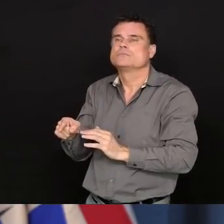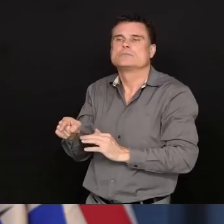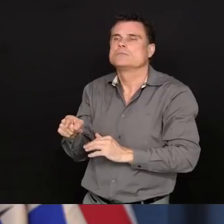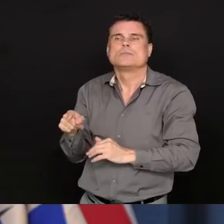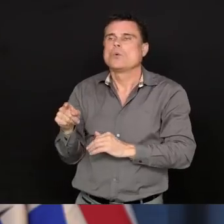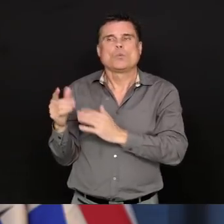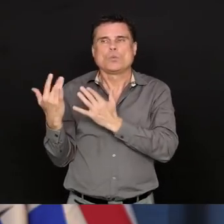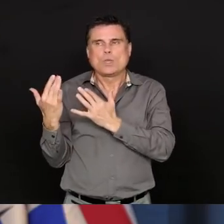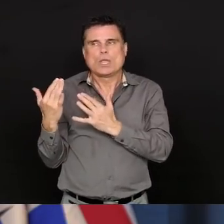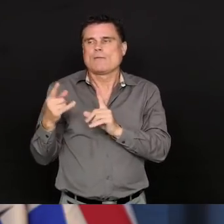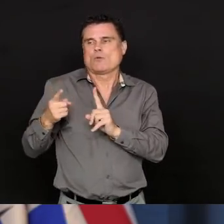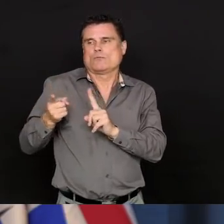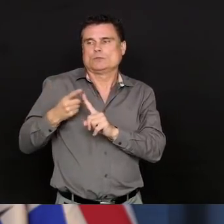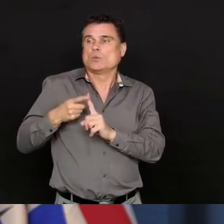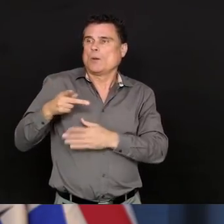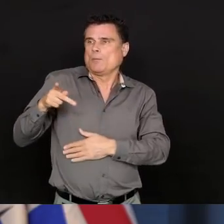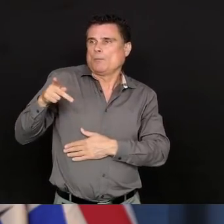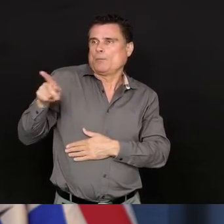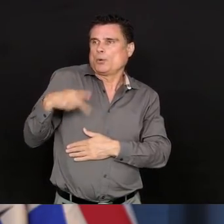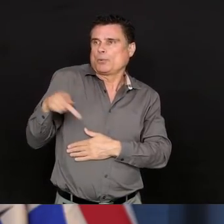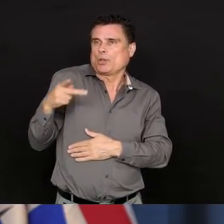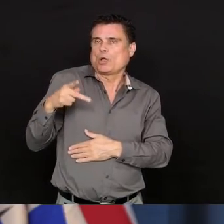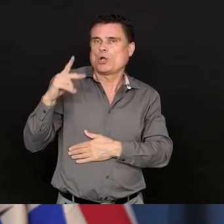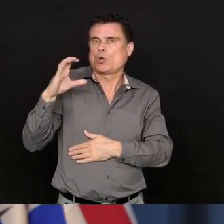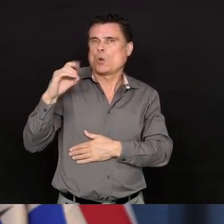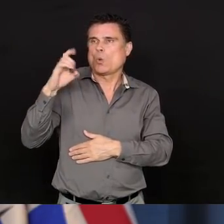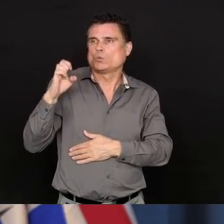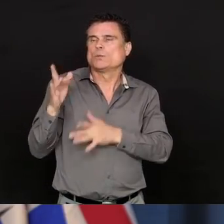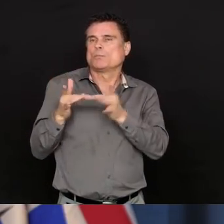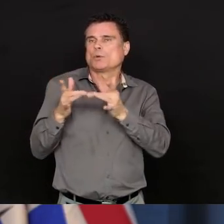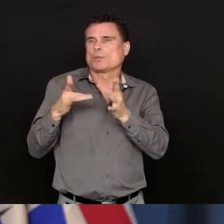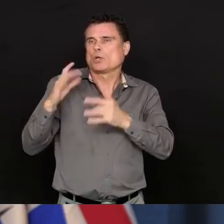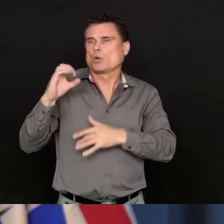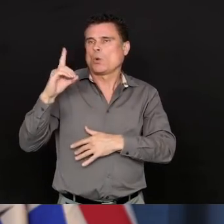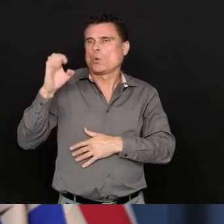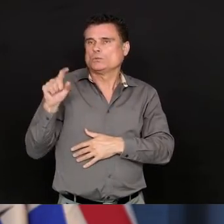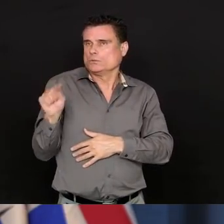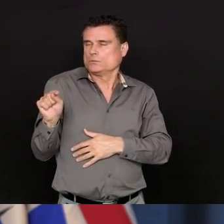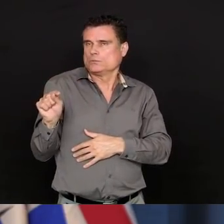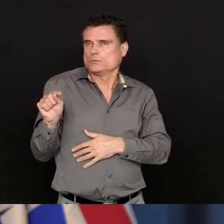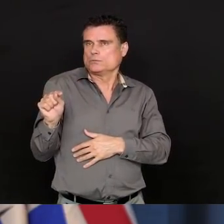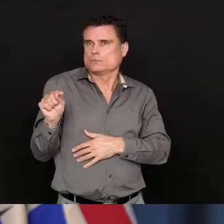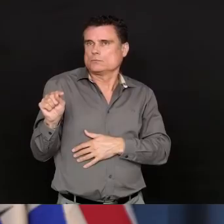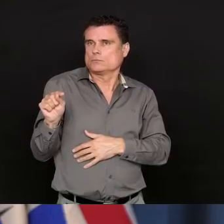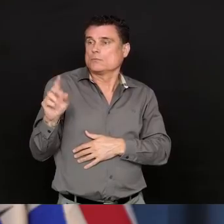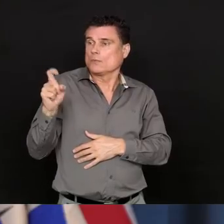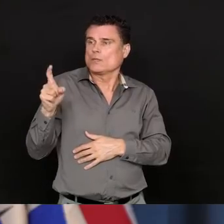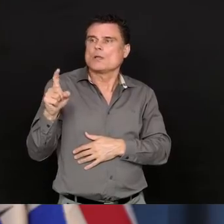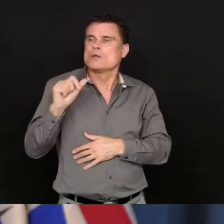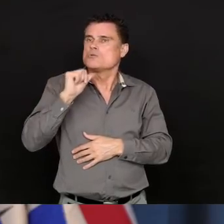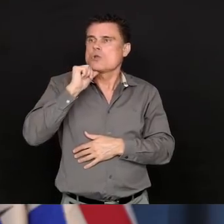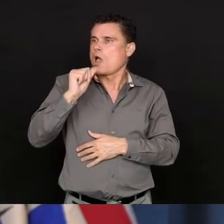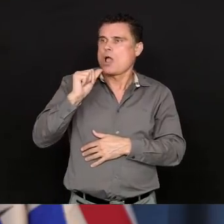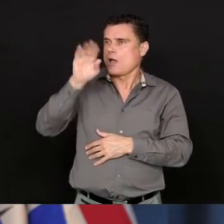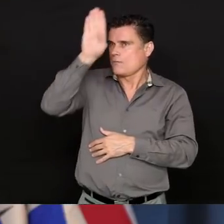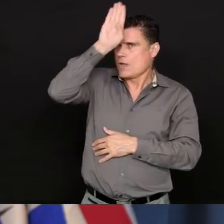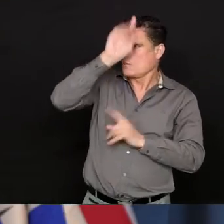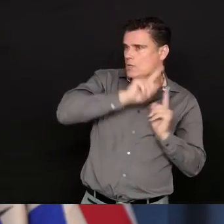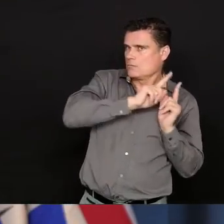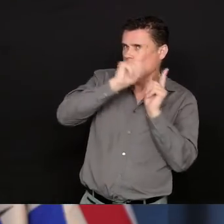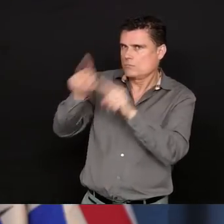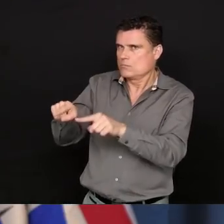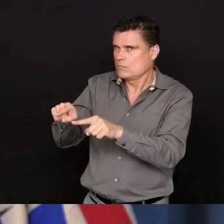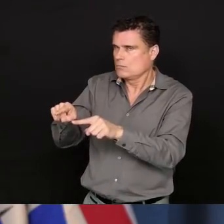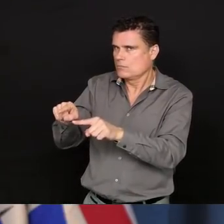are often the first people on the scene to provide that immediate life-saving support. So from what I'm hearing from fire